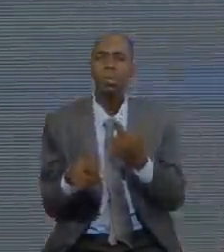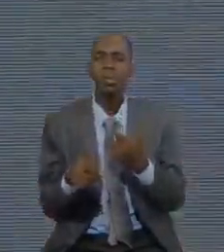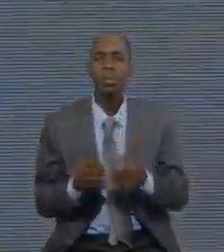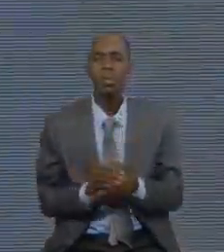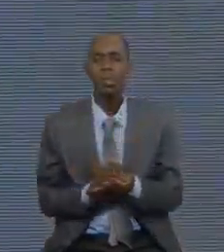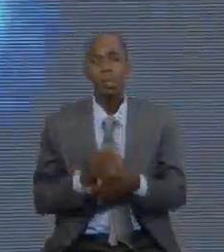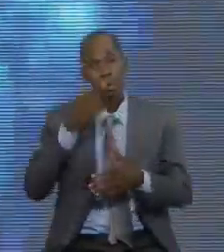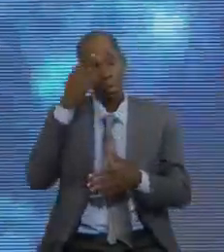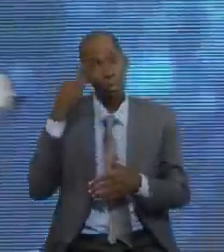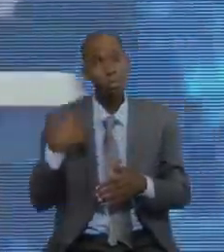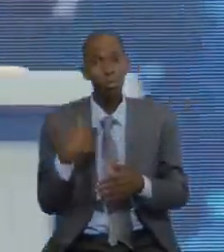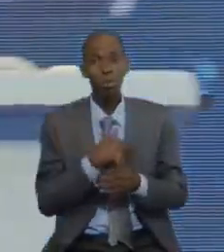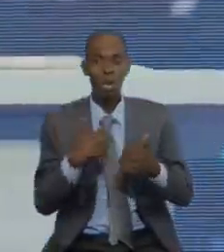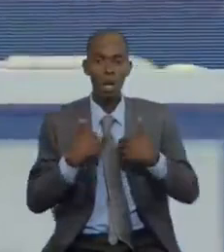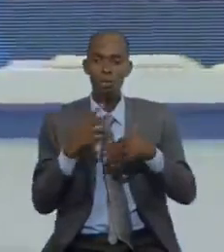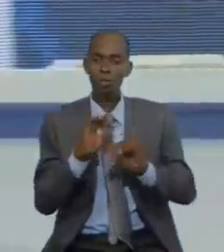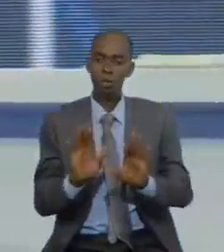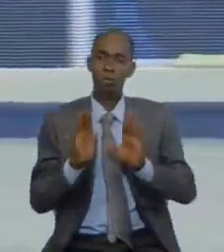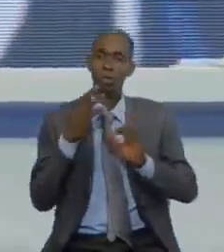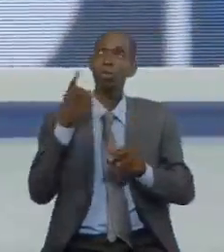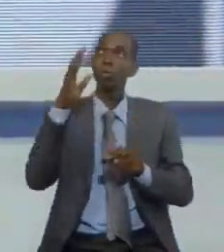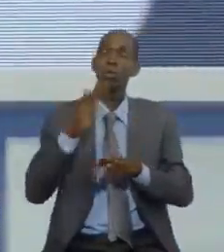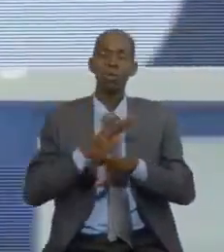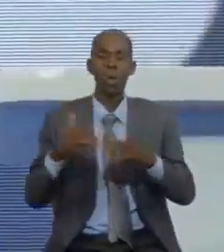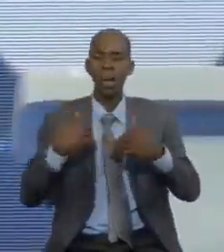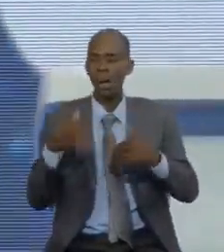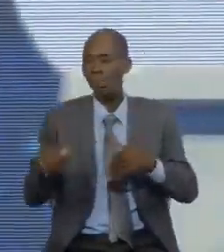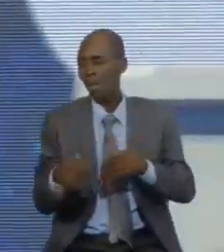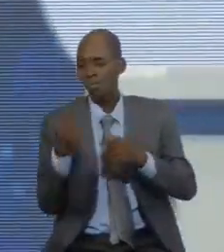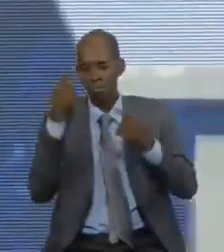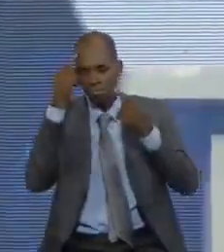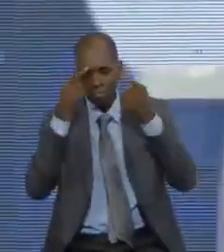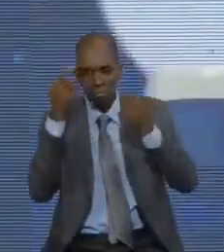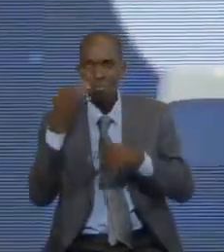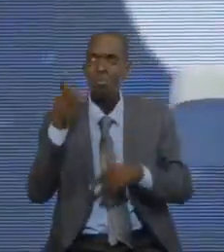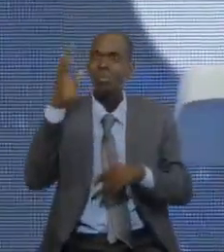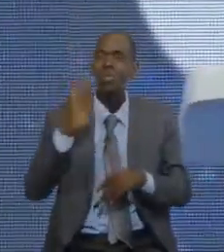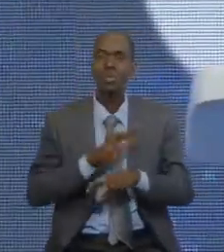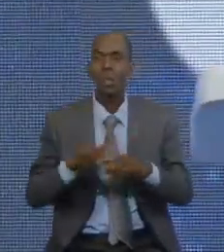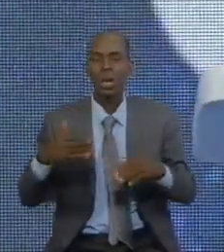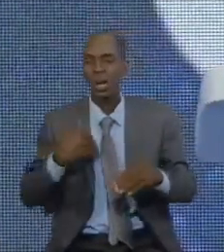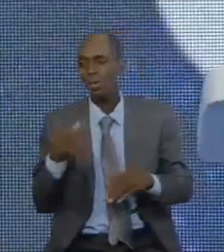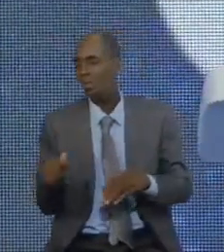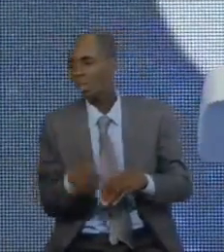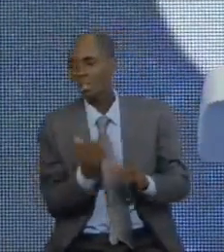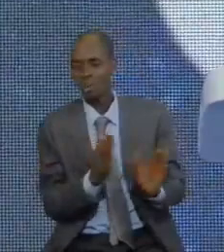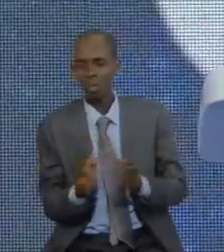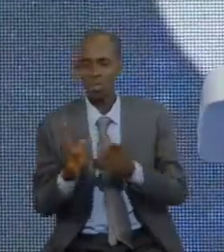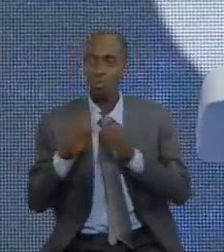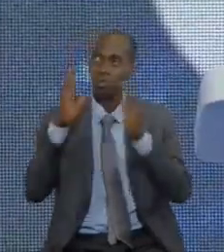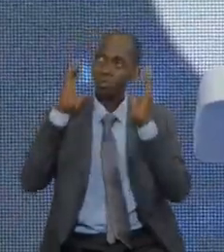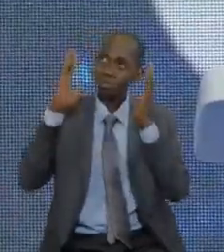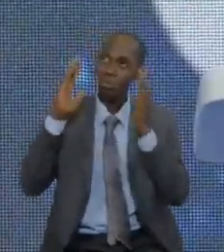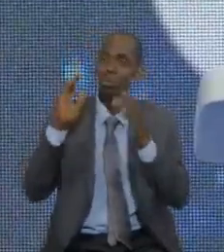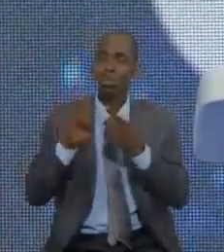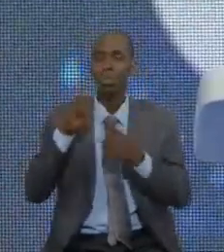Because we have no fear of God. We don't have any thought of God. We don't have any inclination or leaning towards God. Therefore, we said and